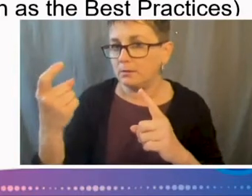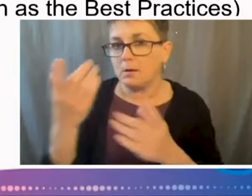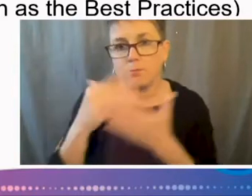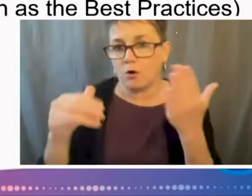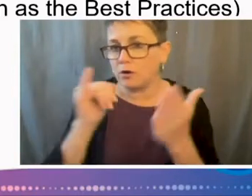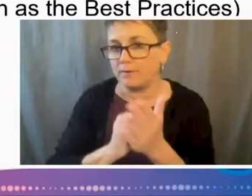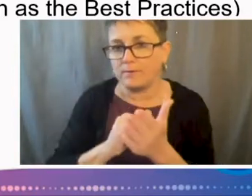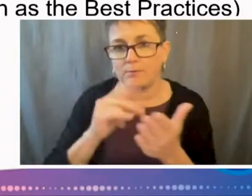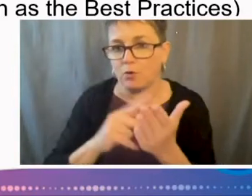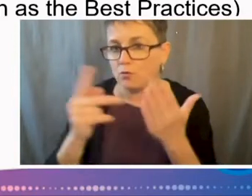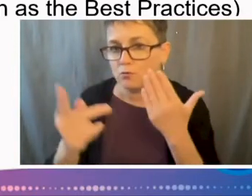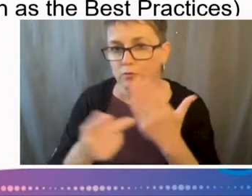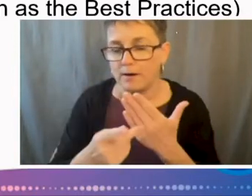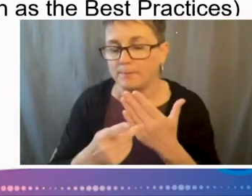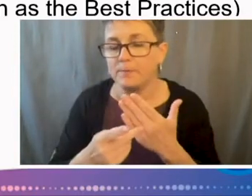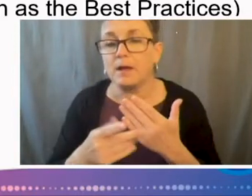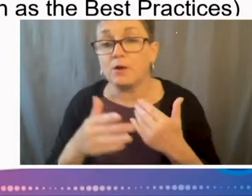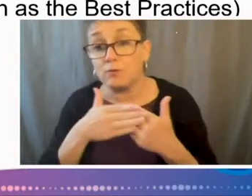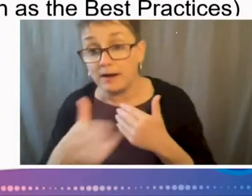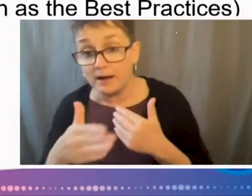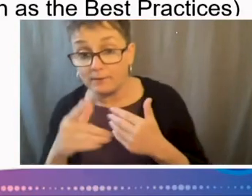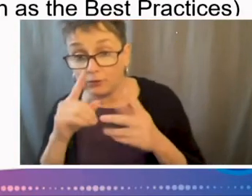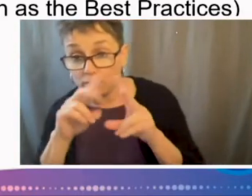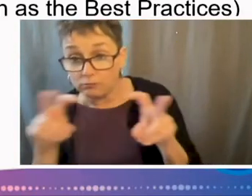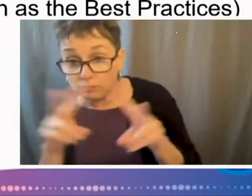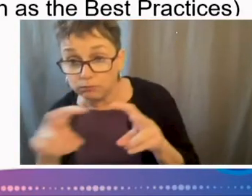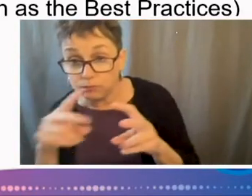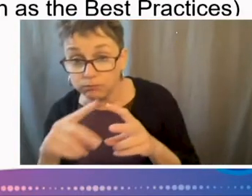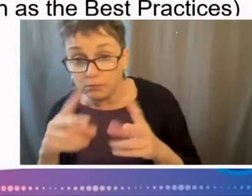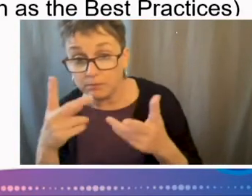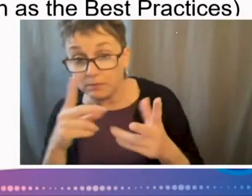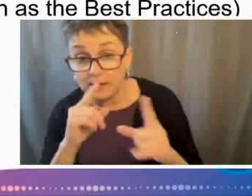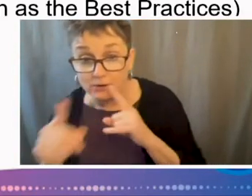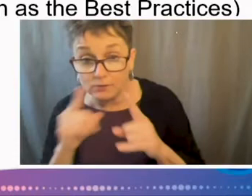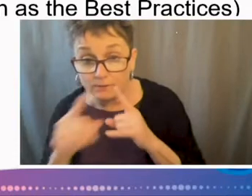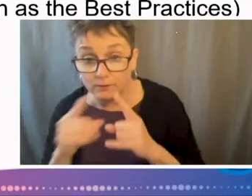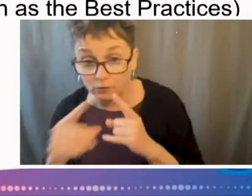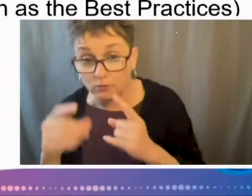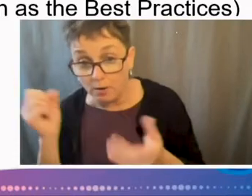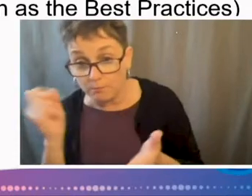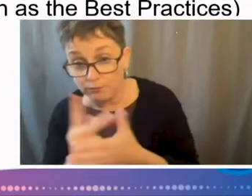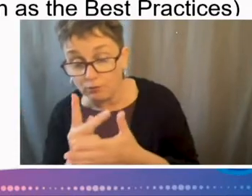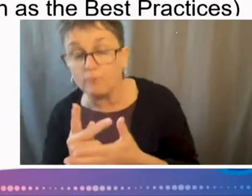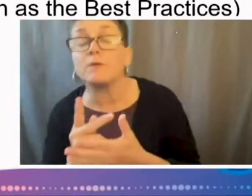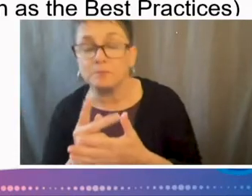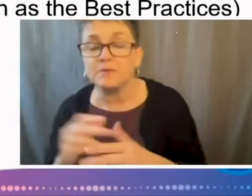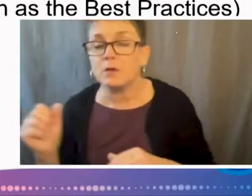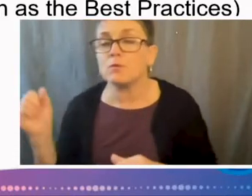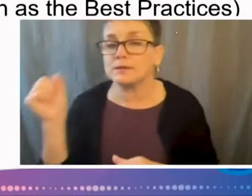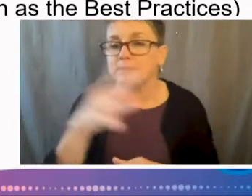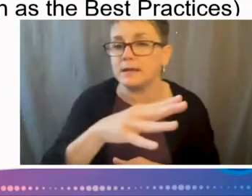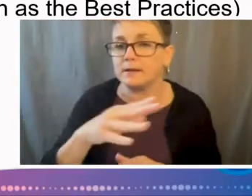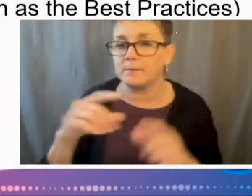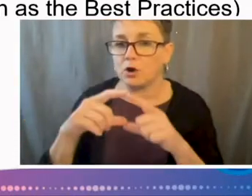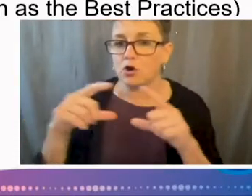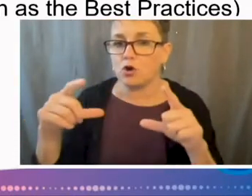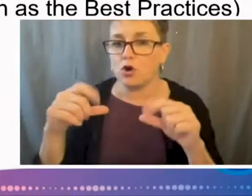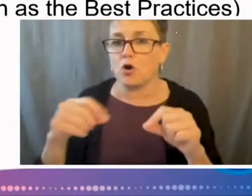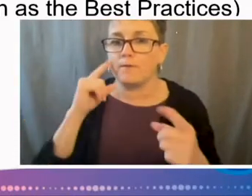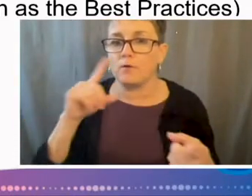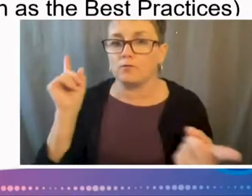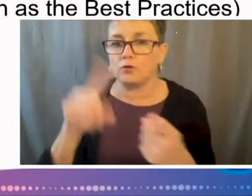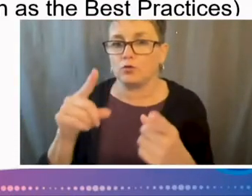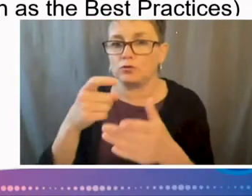after being certified with Access Link, customers received their Reduced Fare Card in the mail. Streamlining this process serves to widen